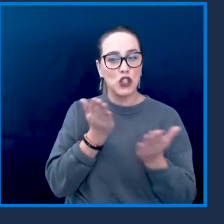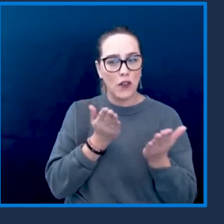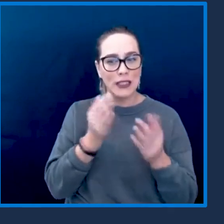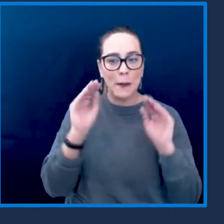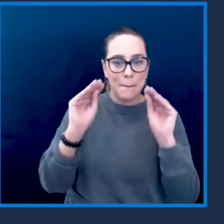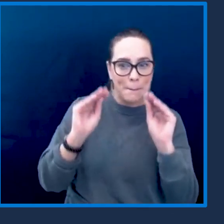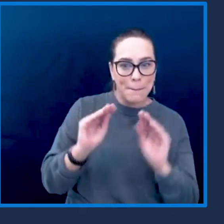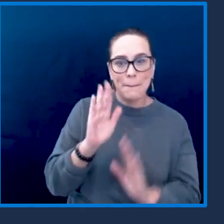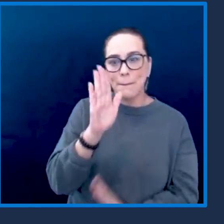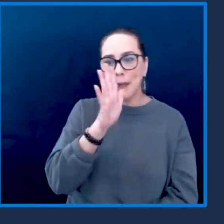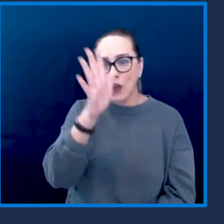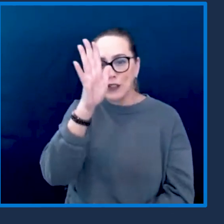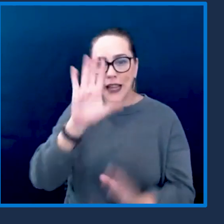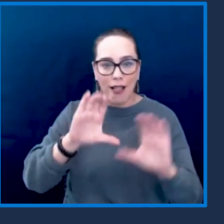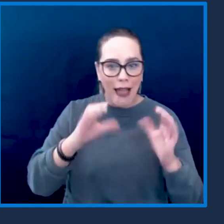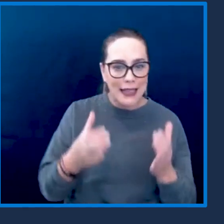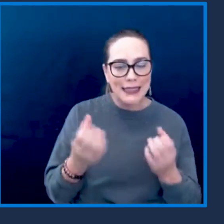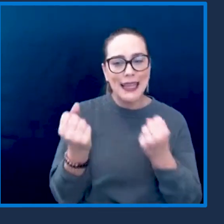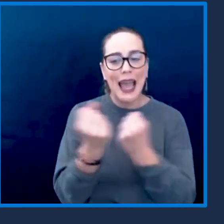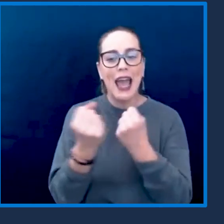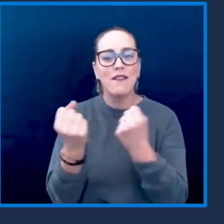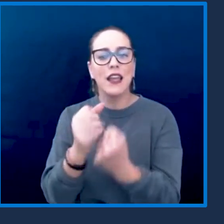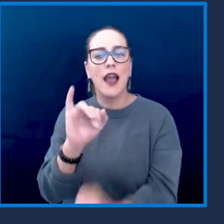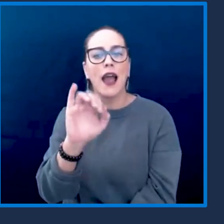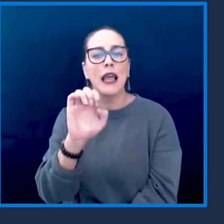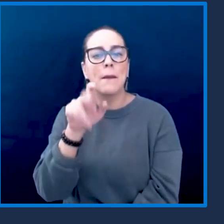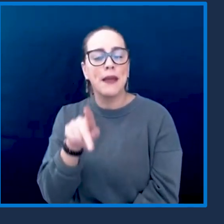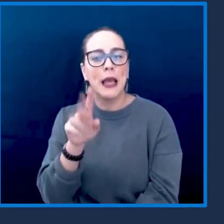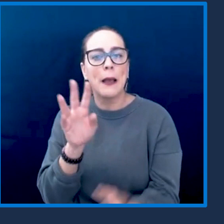Cerebral Palsy, advocating at IEP meetings, and running a